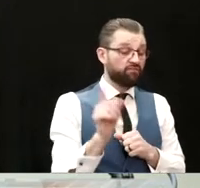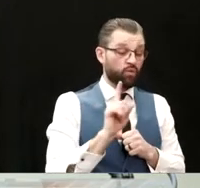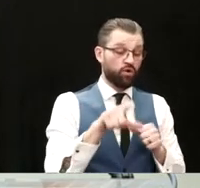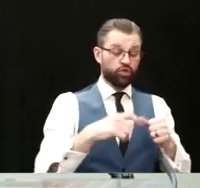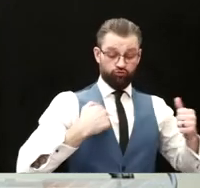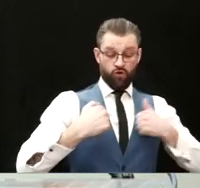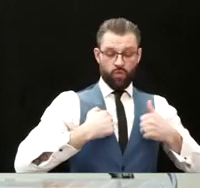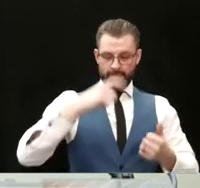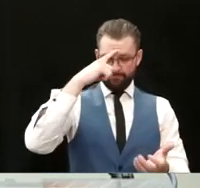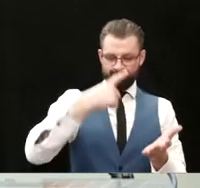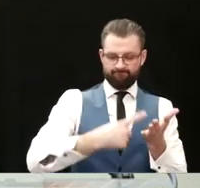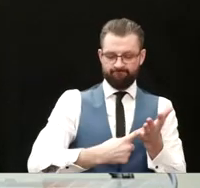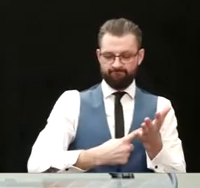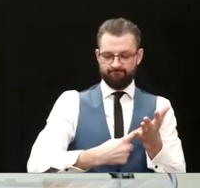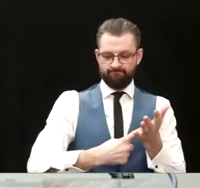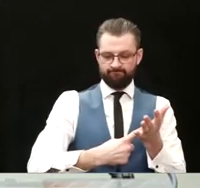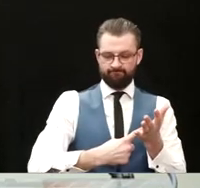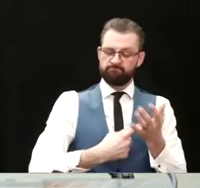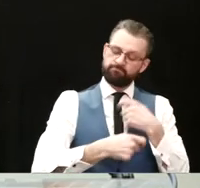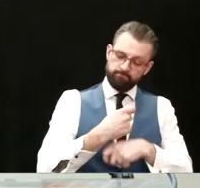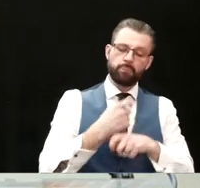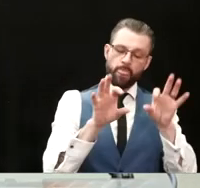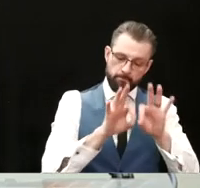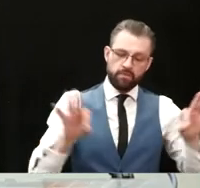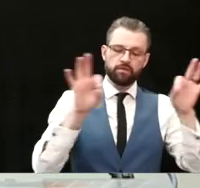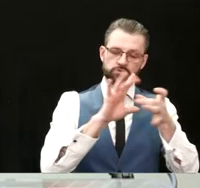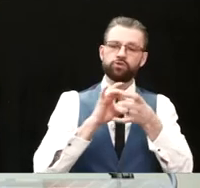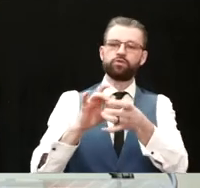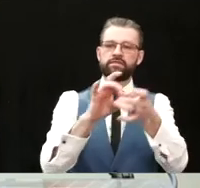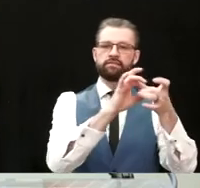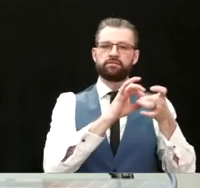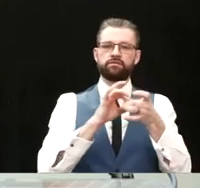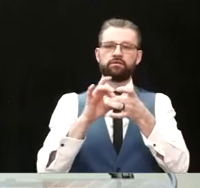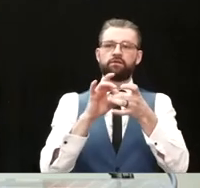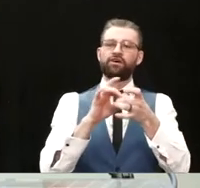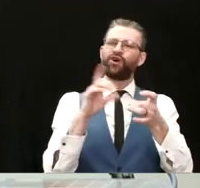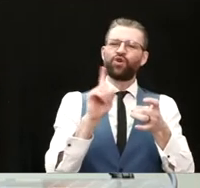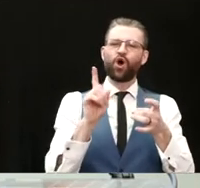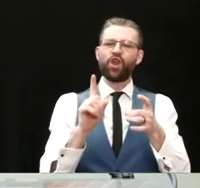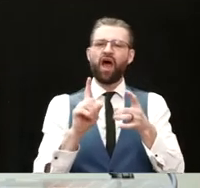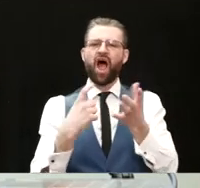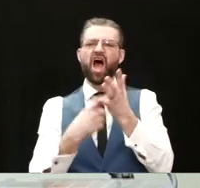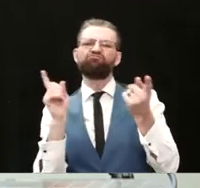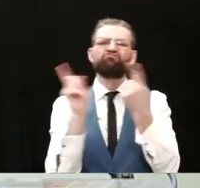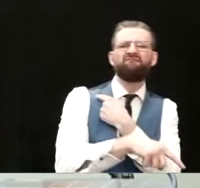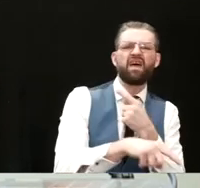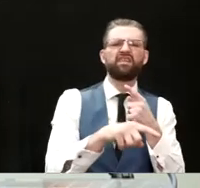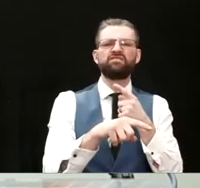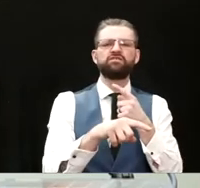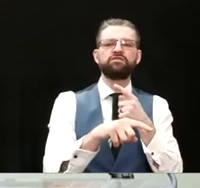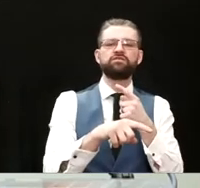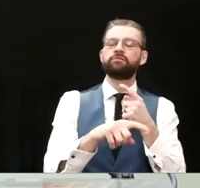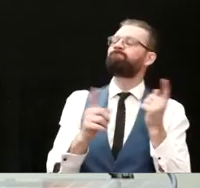choice to build reconciliation, peace, and unity. Instead of revenge, we have given each